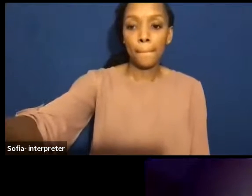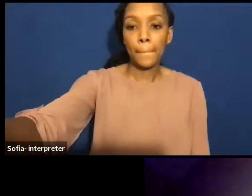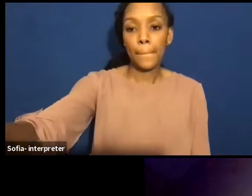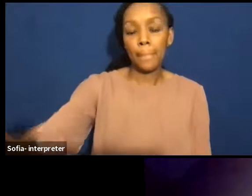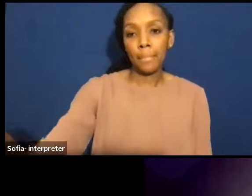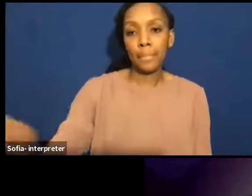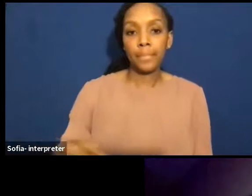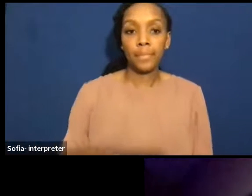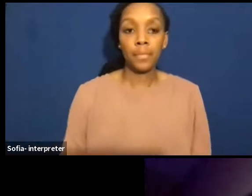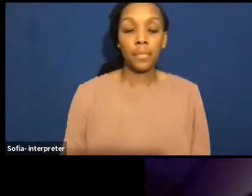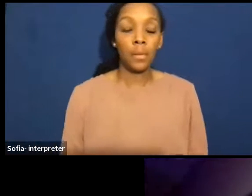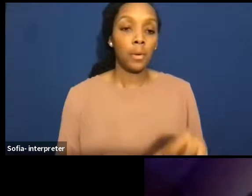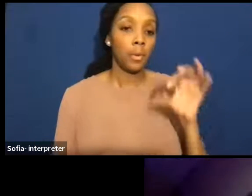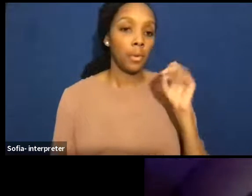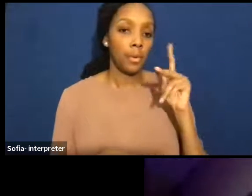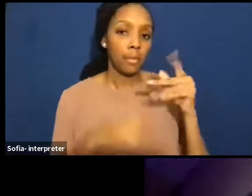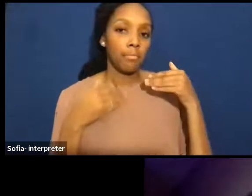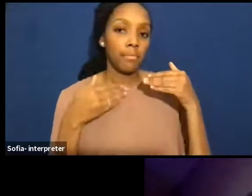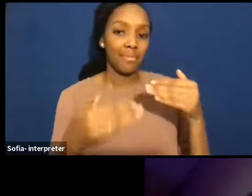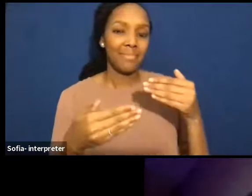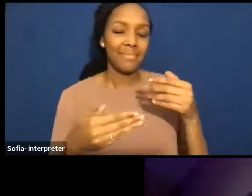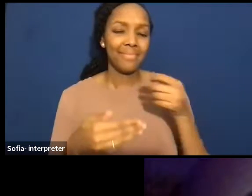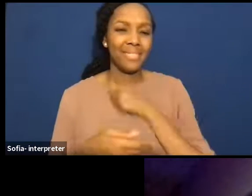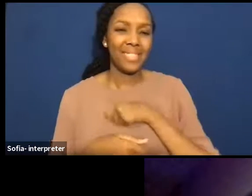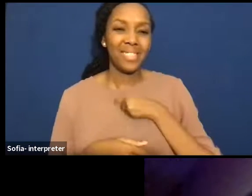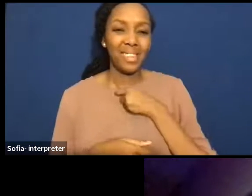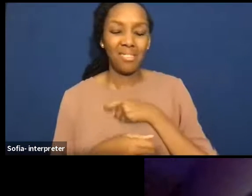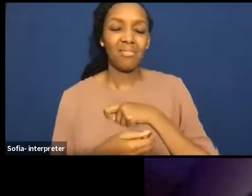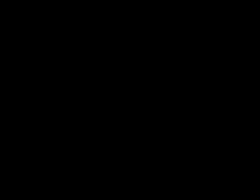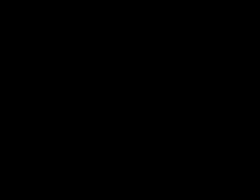You should be Thank good now. you. I don't know why I didn't do that to begin with.